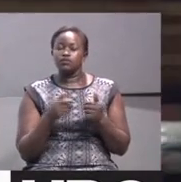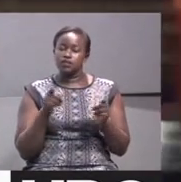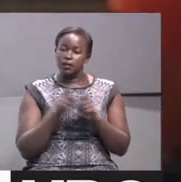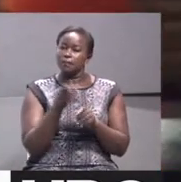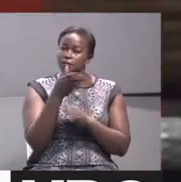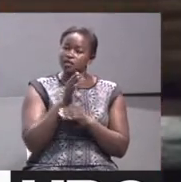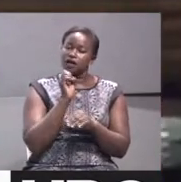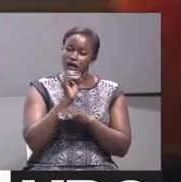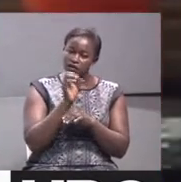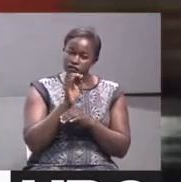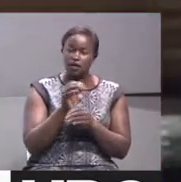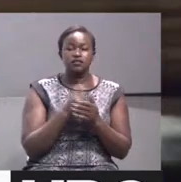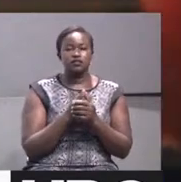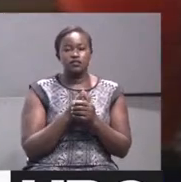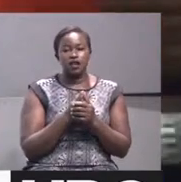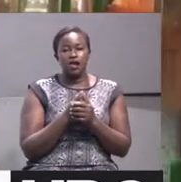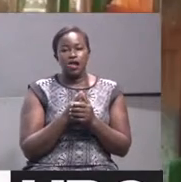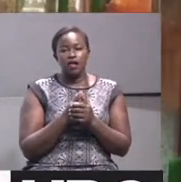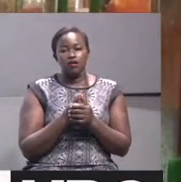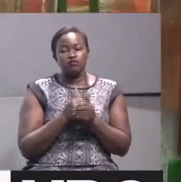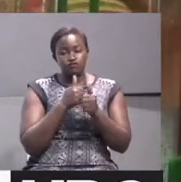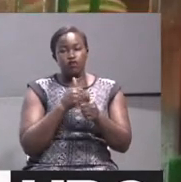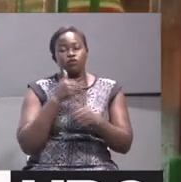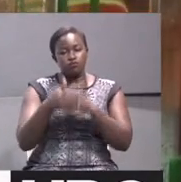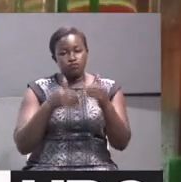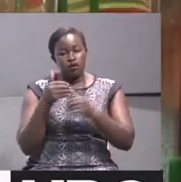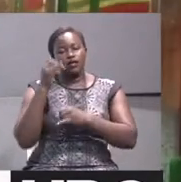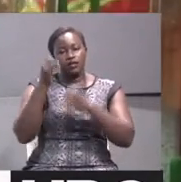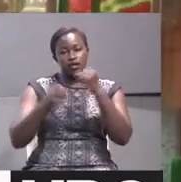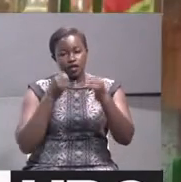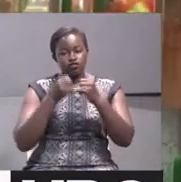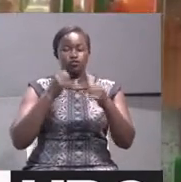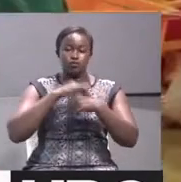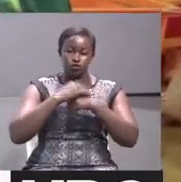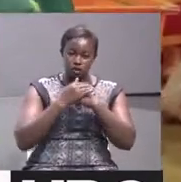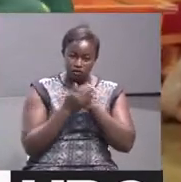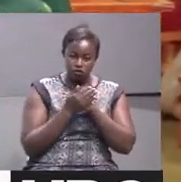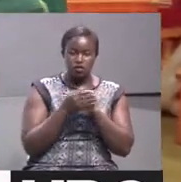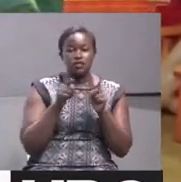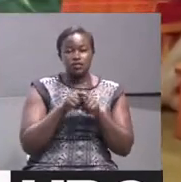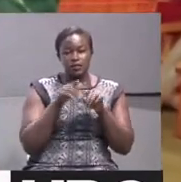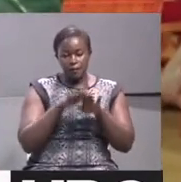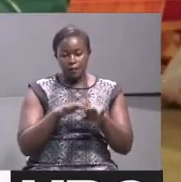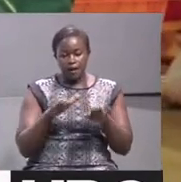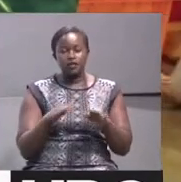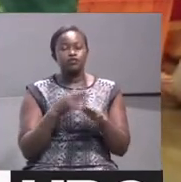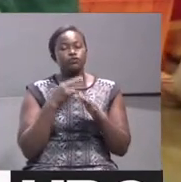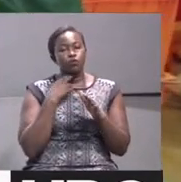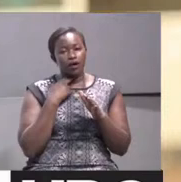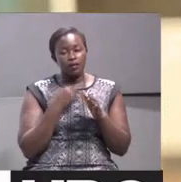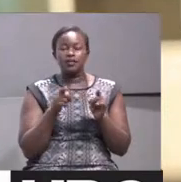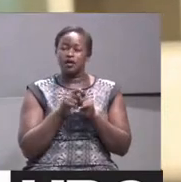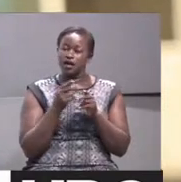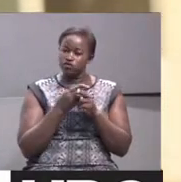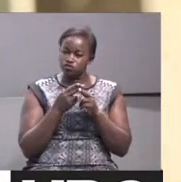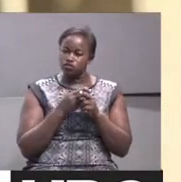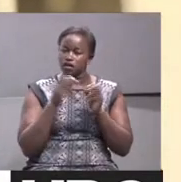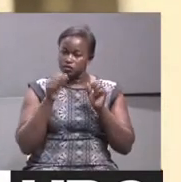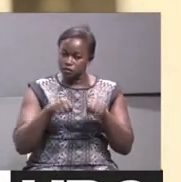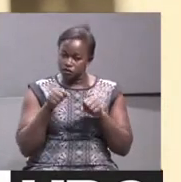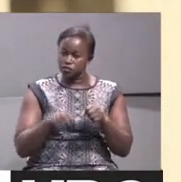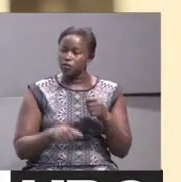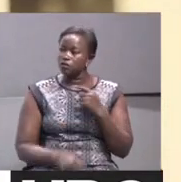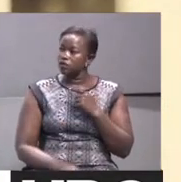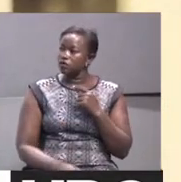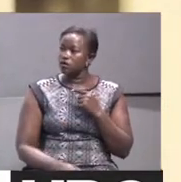Factory to fulfill the processes of its international production and market requirements as soon as possible. Also advise